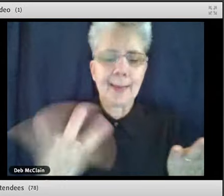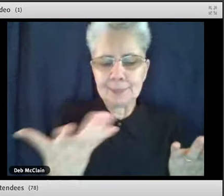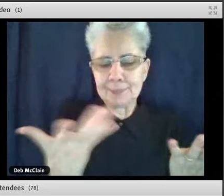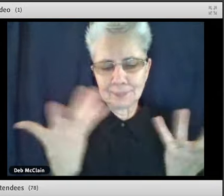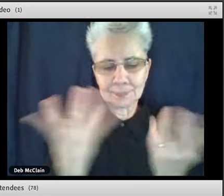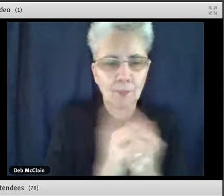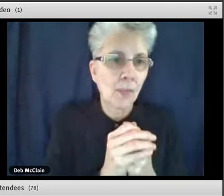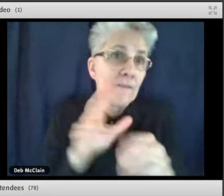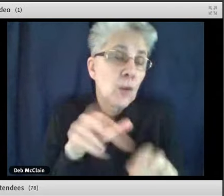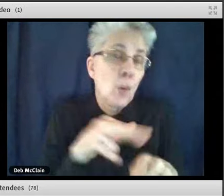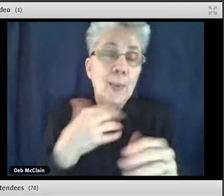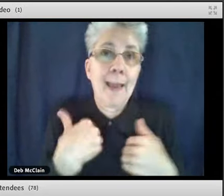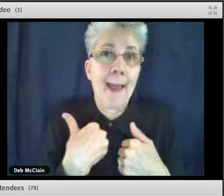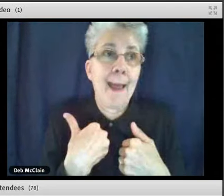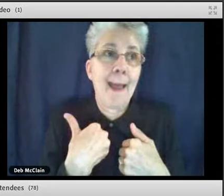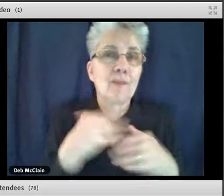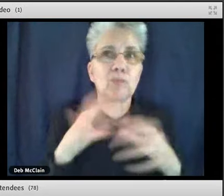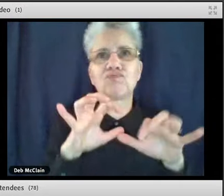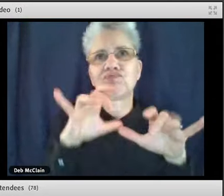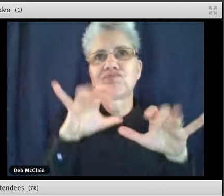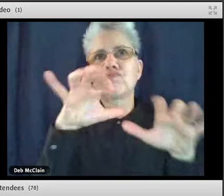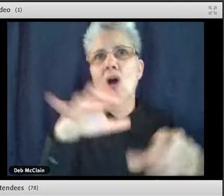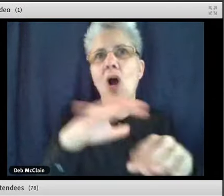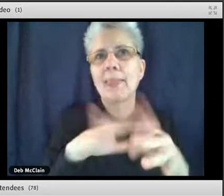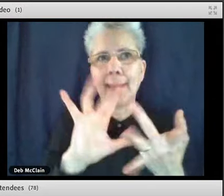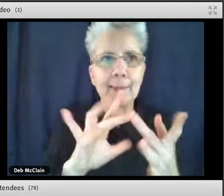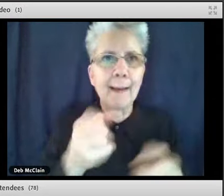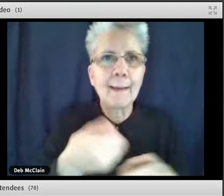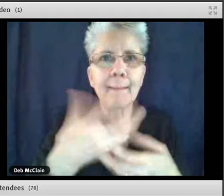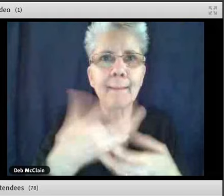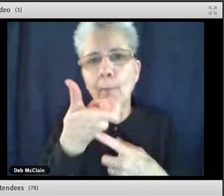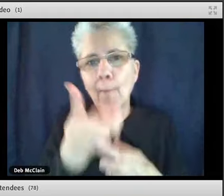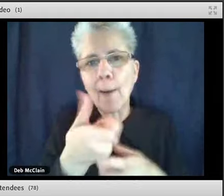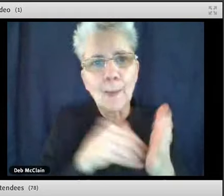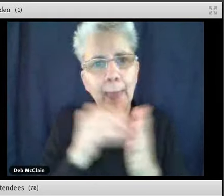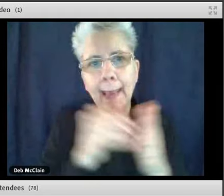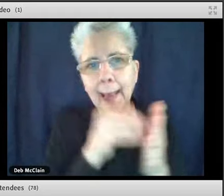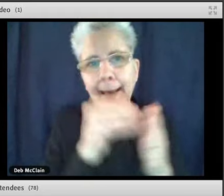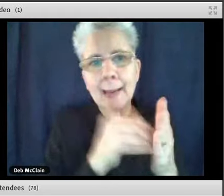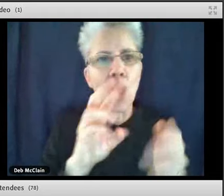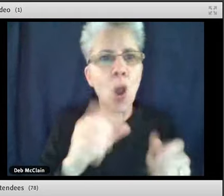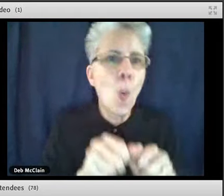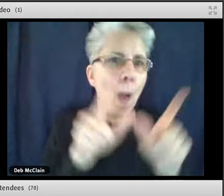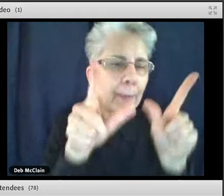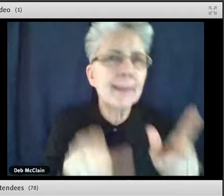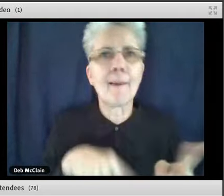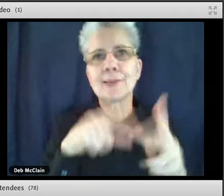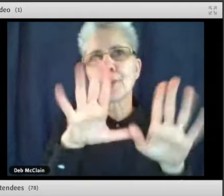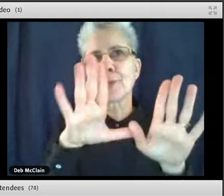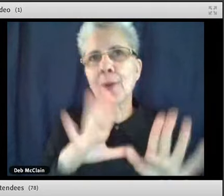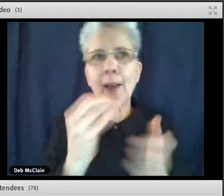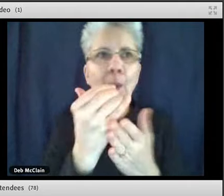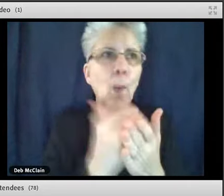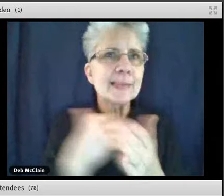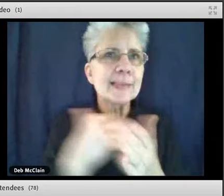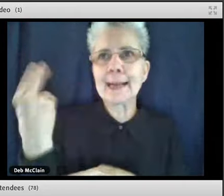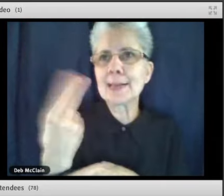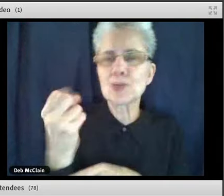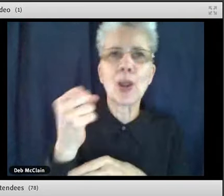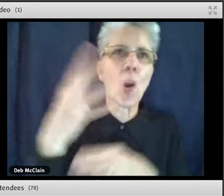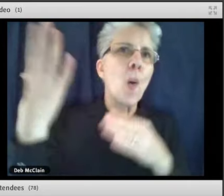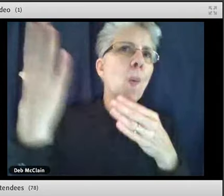things on the internet where you can watch a million webinars or great courses in history or whatever. But also think